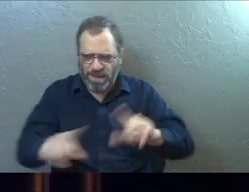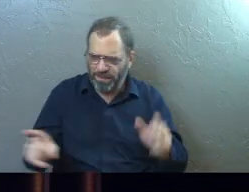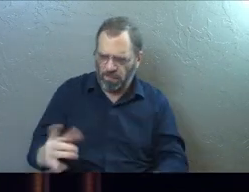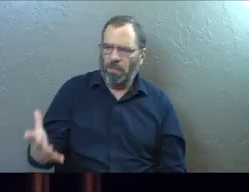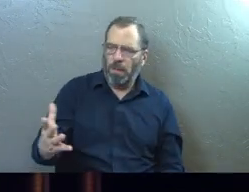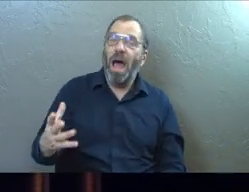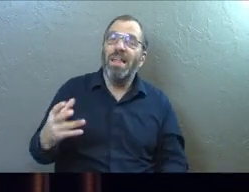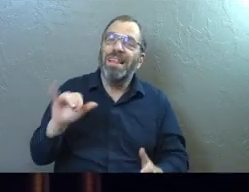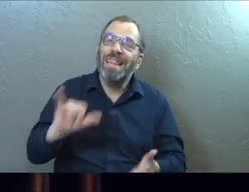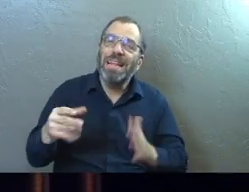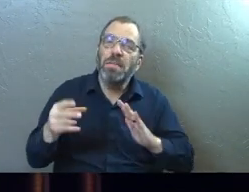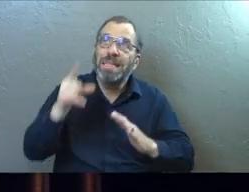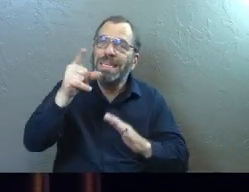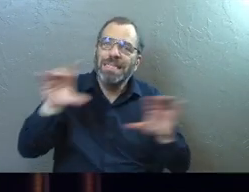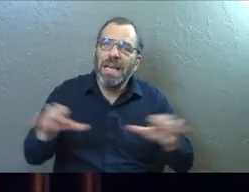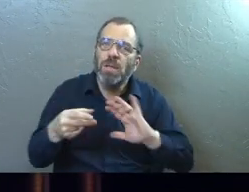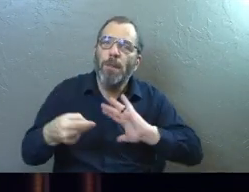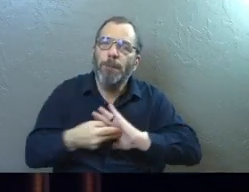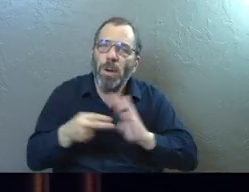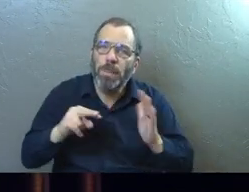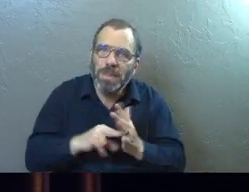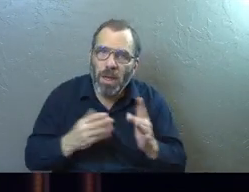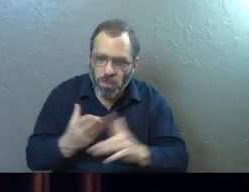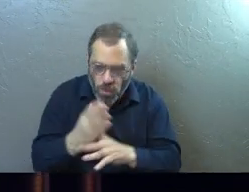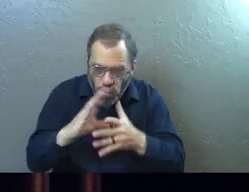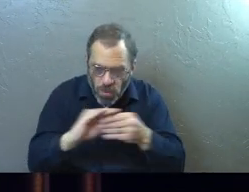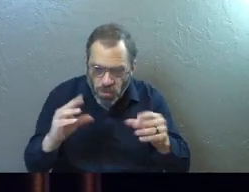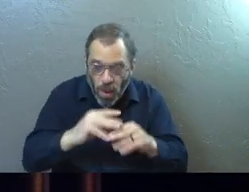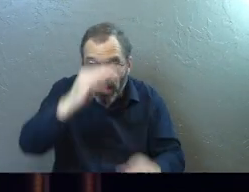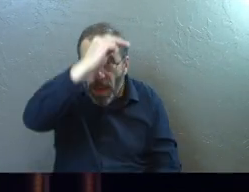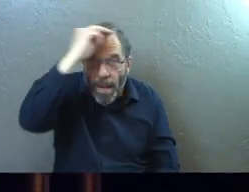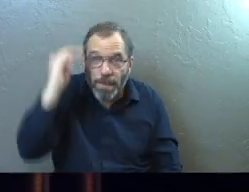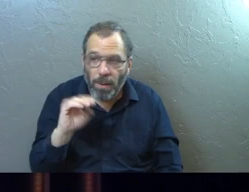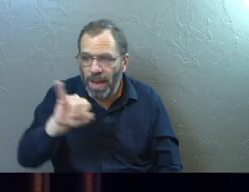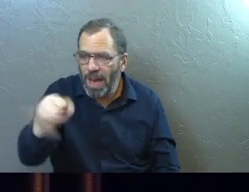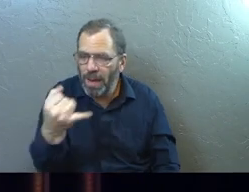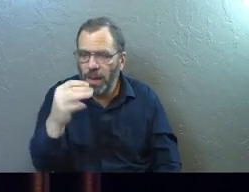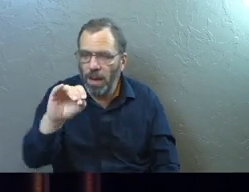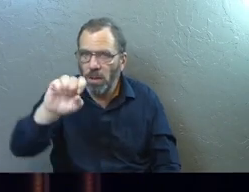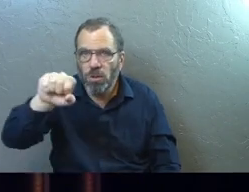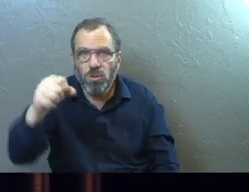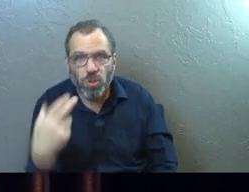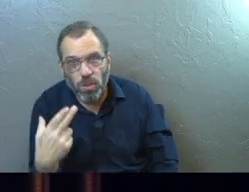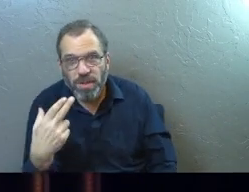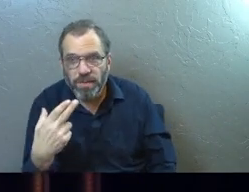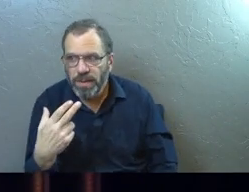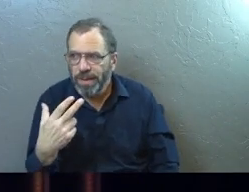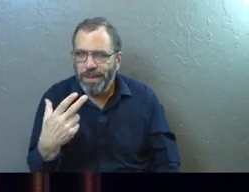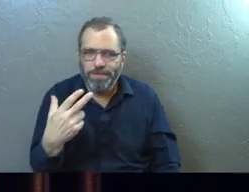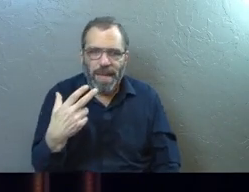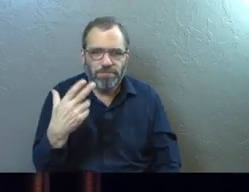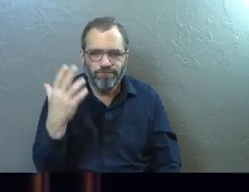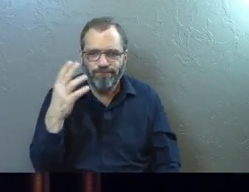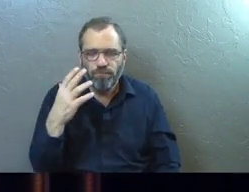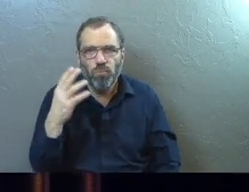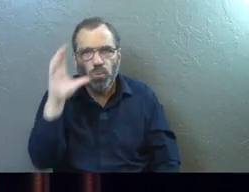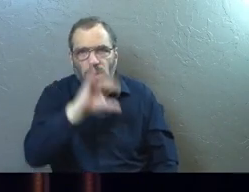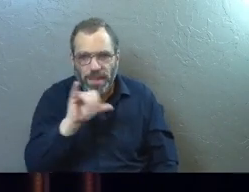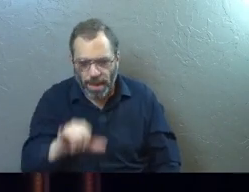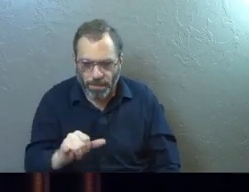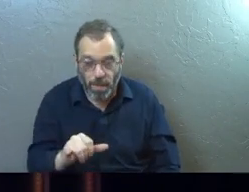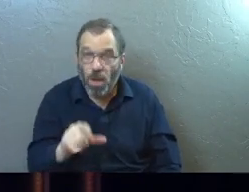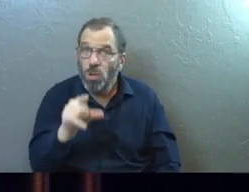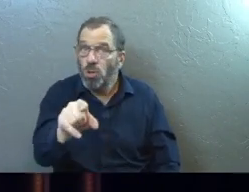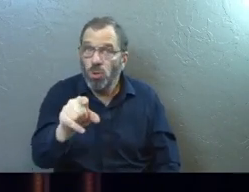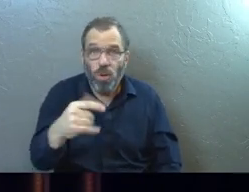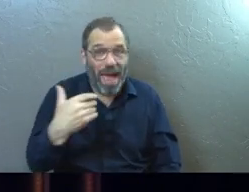that's on purpose, and God's gonna teach us some things through the story of Mary and Joseph about our expectations and how to look at them. Because we